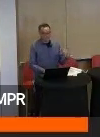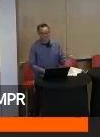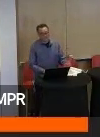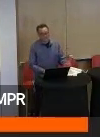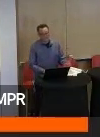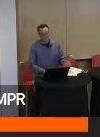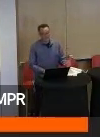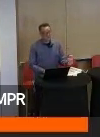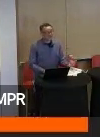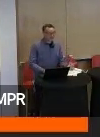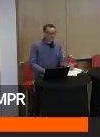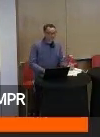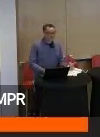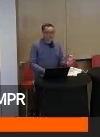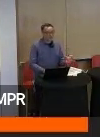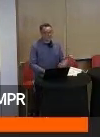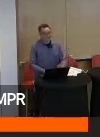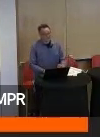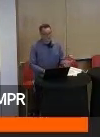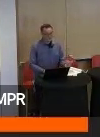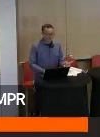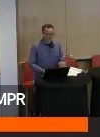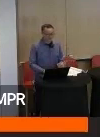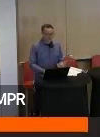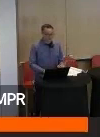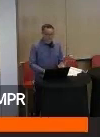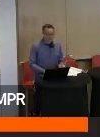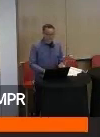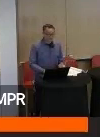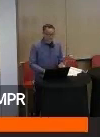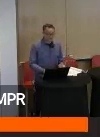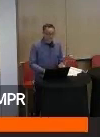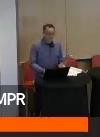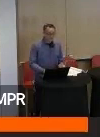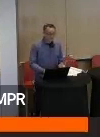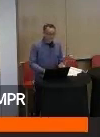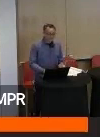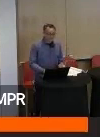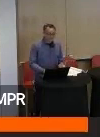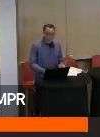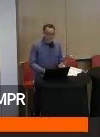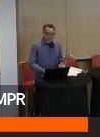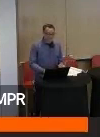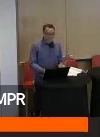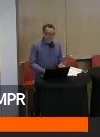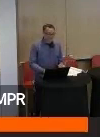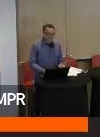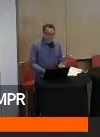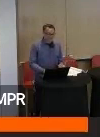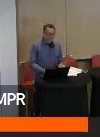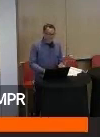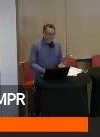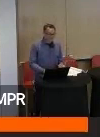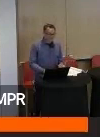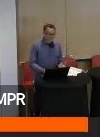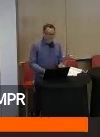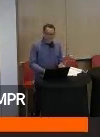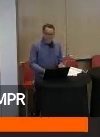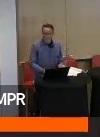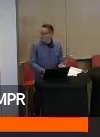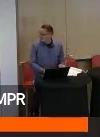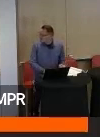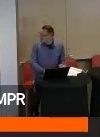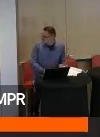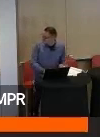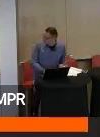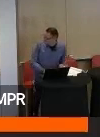you can do tabloid, you can do landscape, you can do portrait. Map scales vary. 1